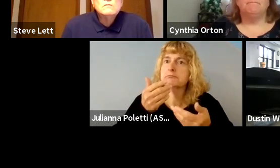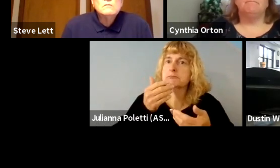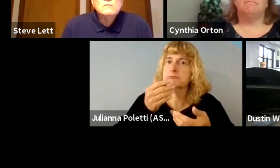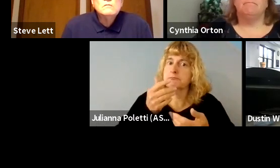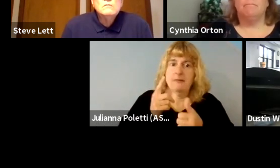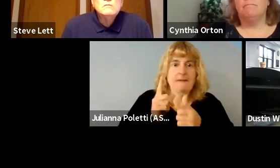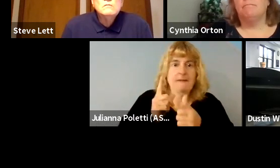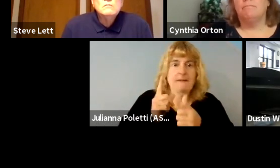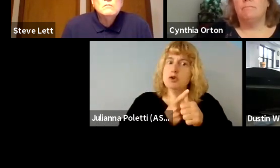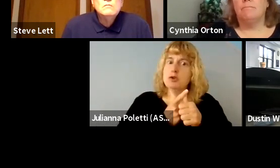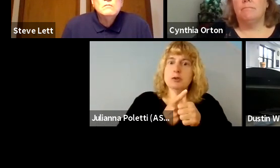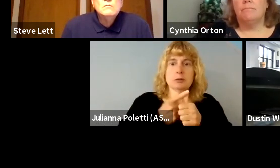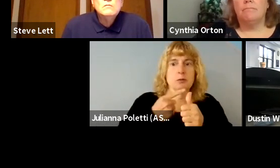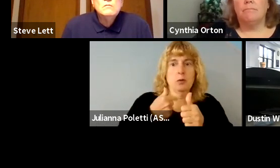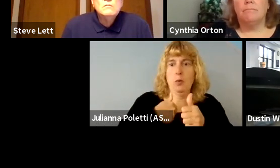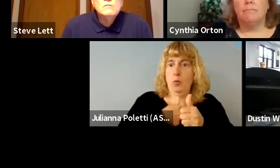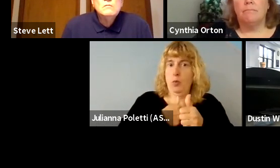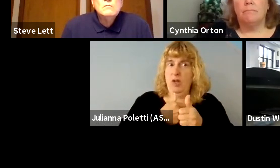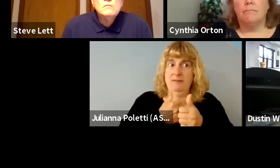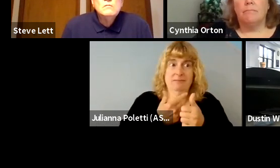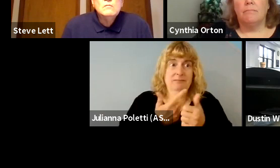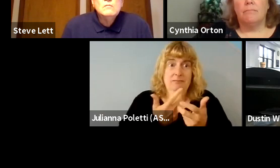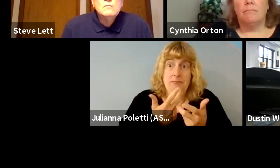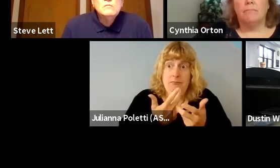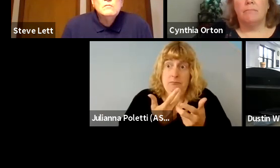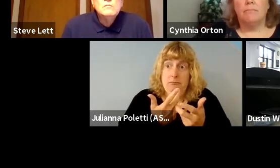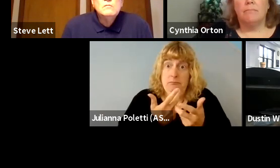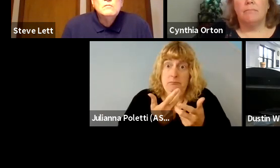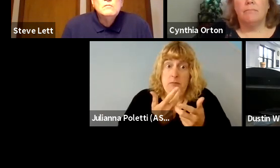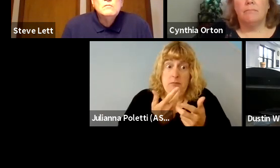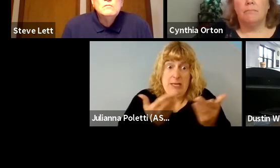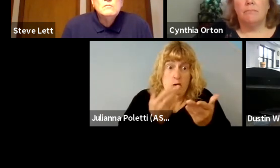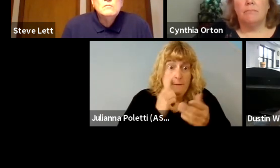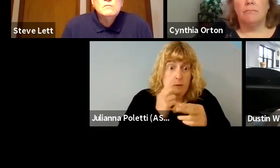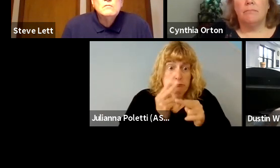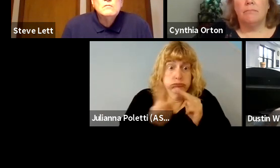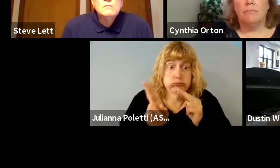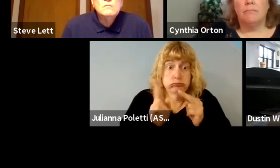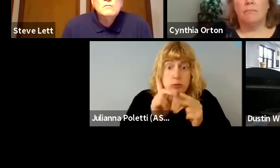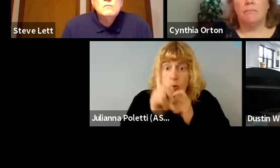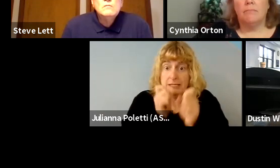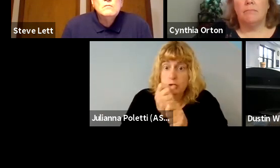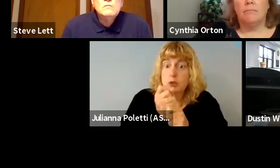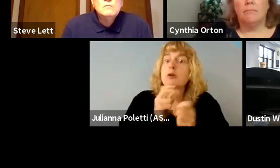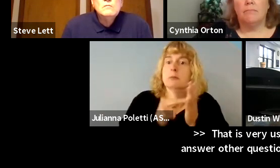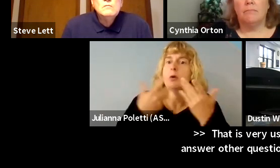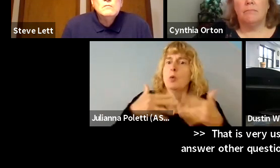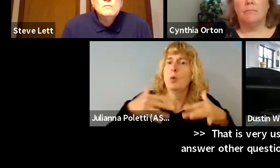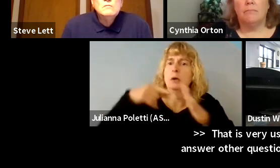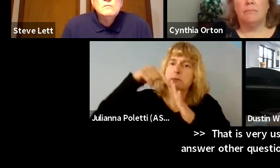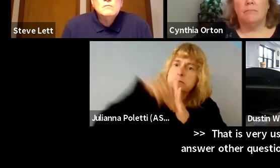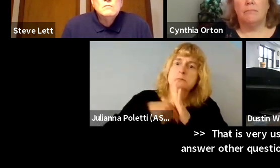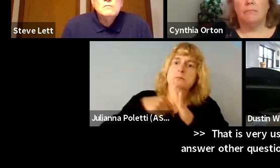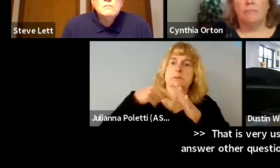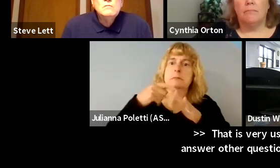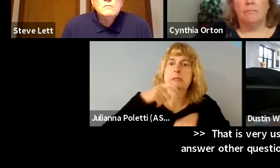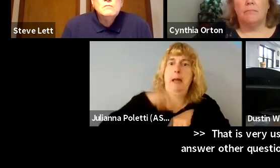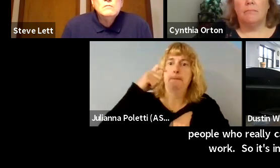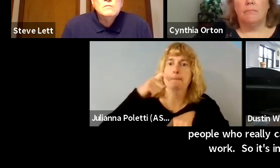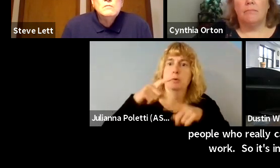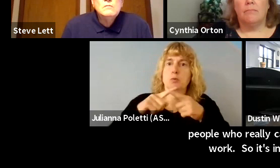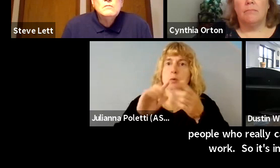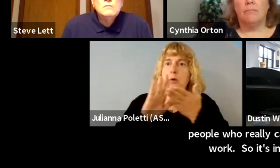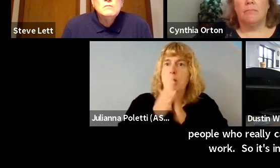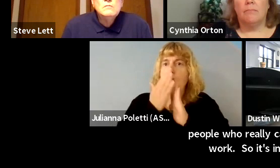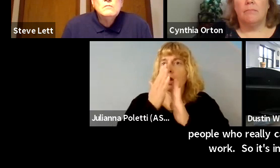yeah, because we're around for such a short time, it feels like it's a pretty intense time, and to get to know someone and to understand them, and then to help navigate